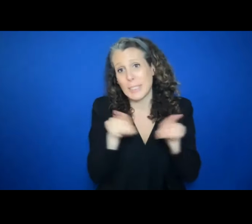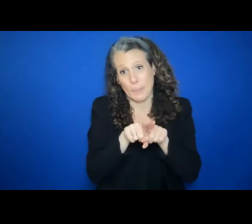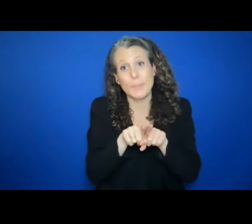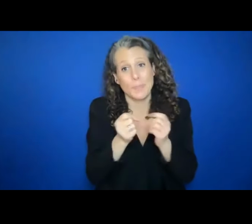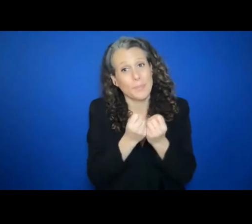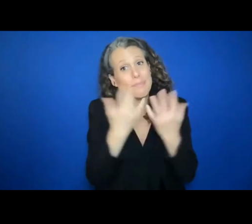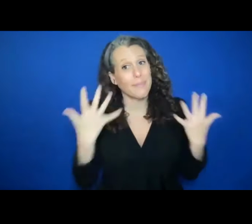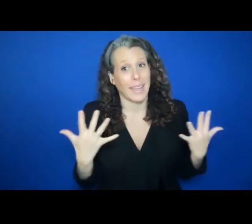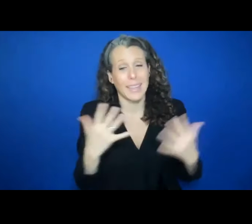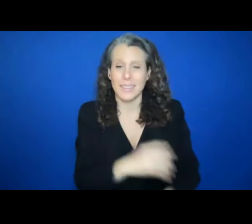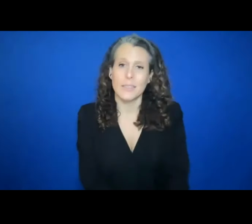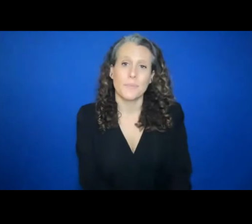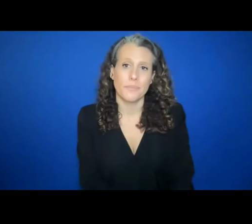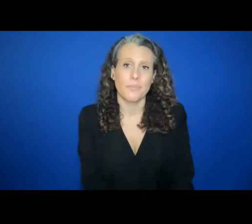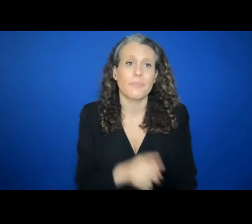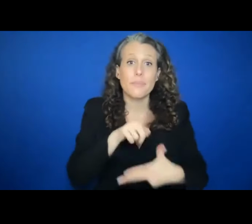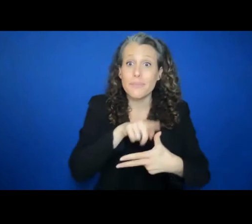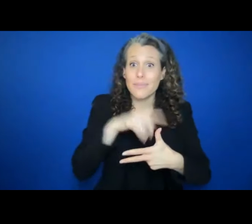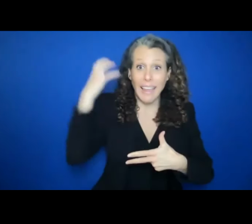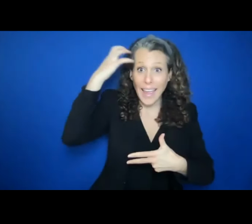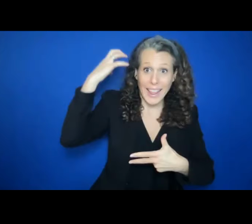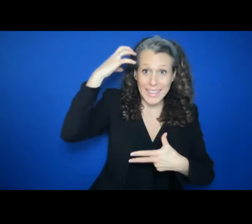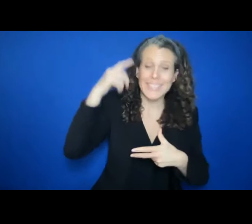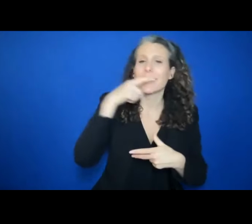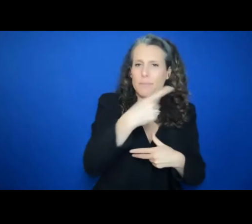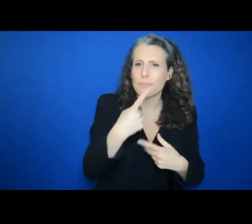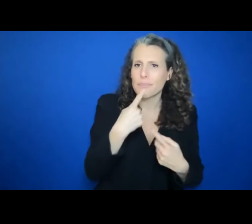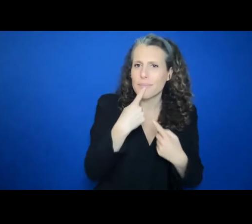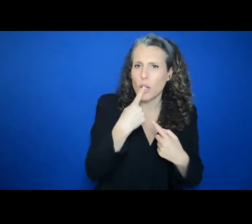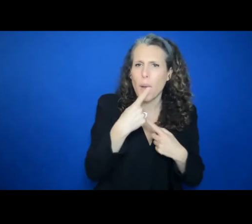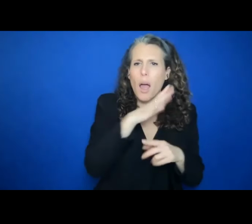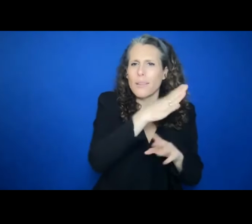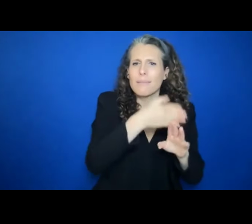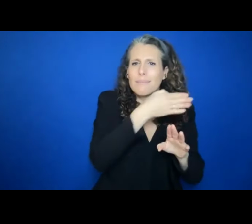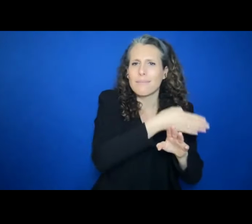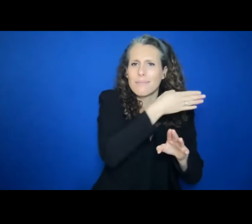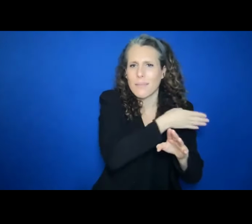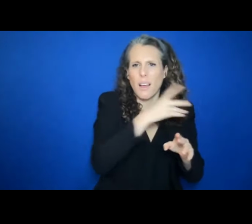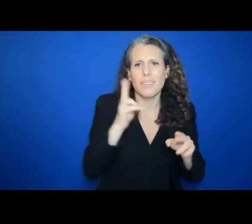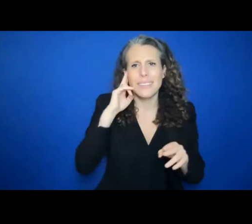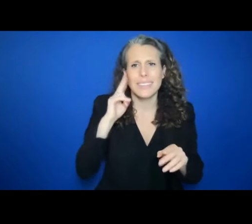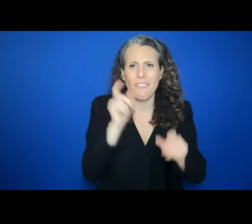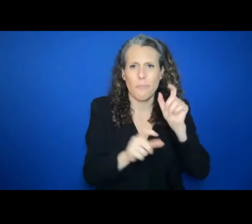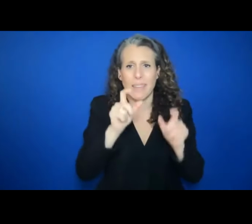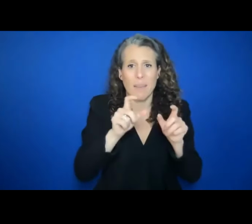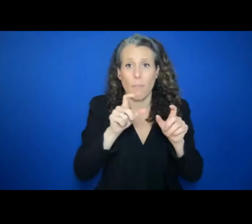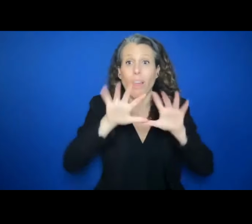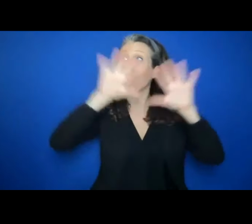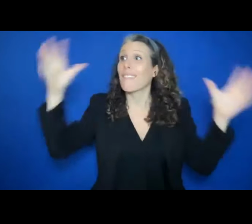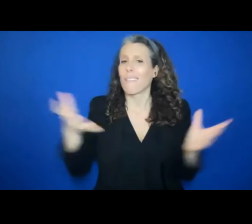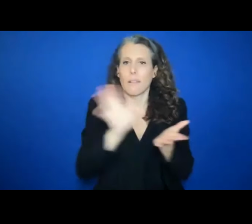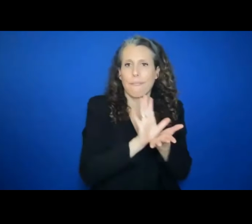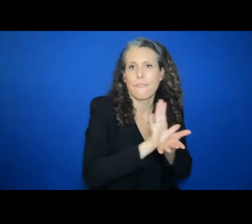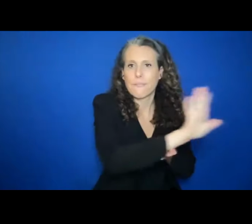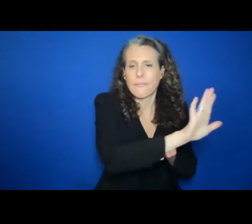ways, they're talking about, I mean, Alex in context with his history of exclusion of deaf people from society through